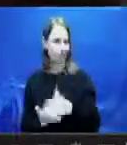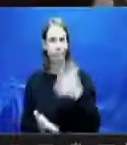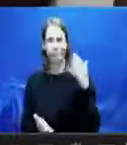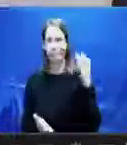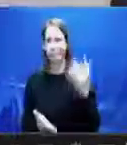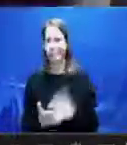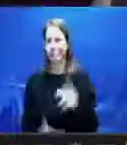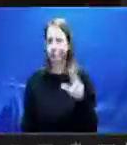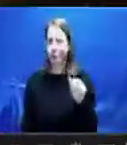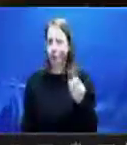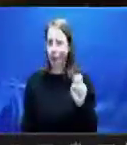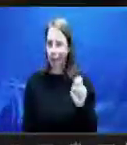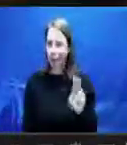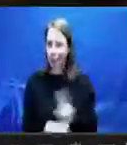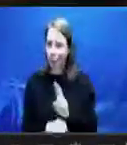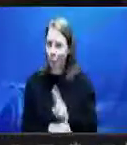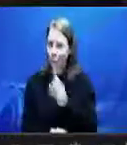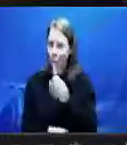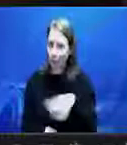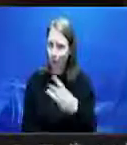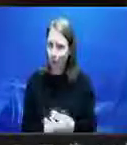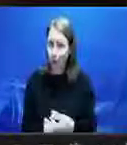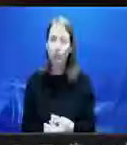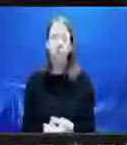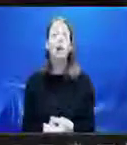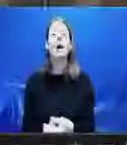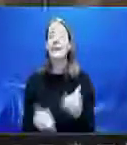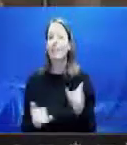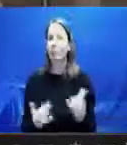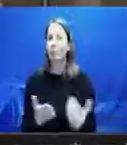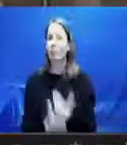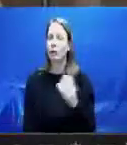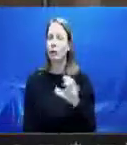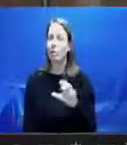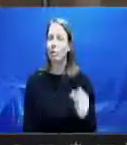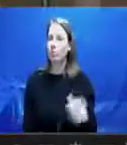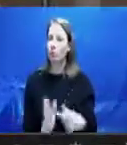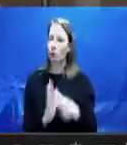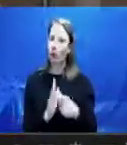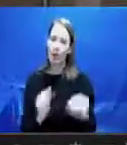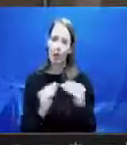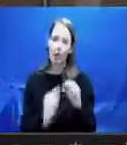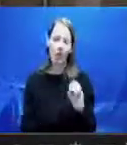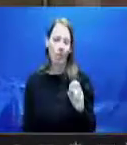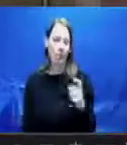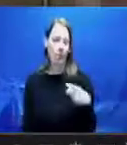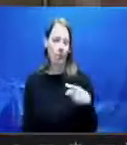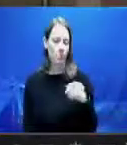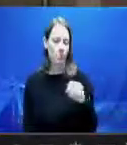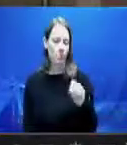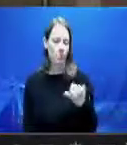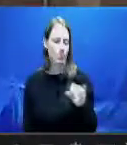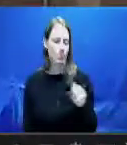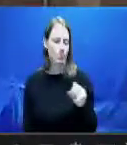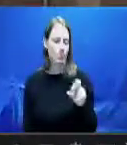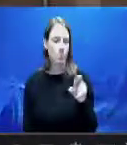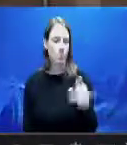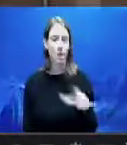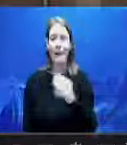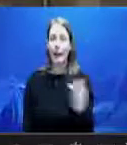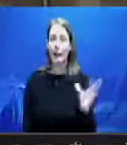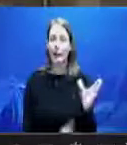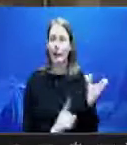80% of writing in high school to be expository and persuasive. Just before even, it was really hard for them to